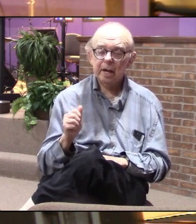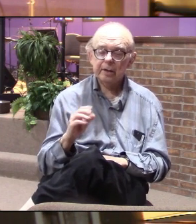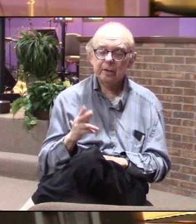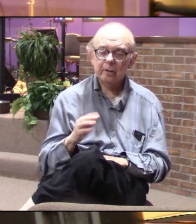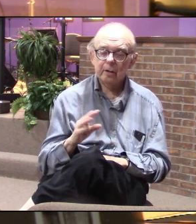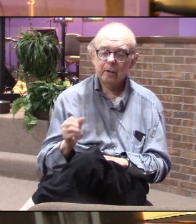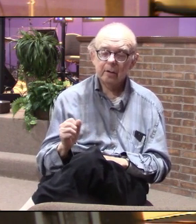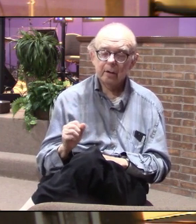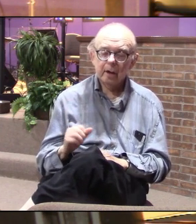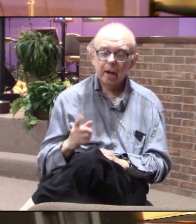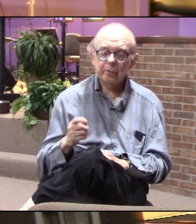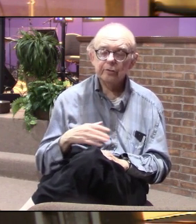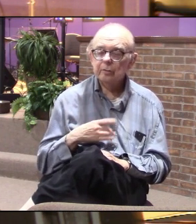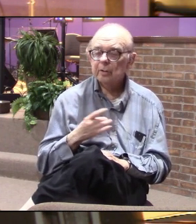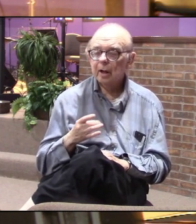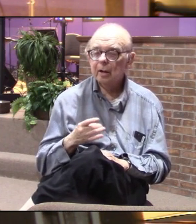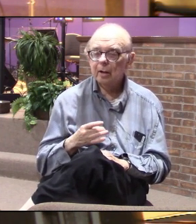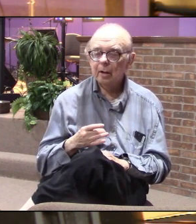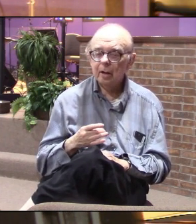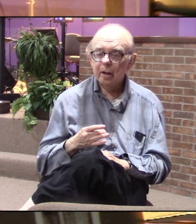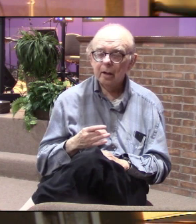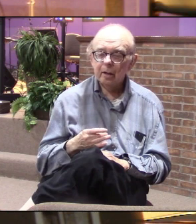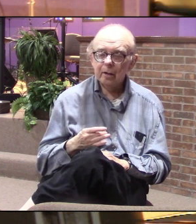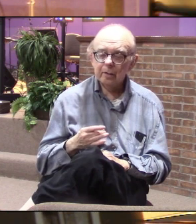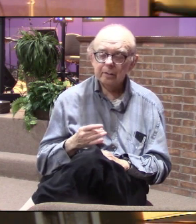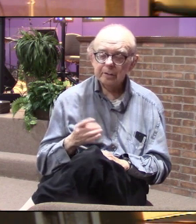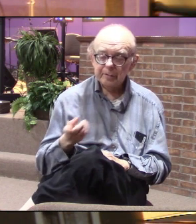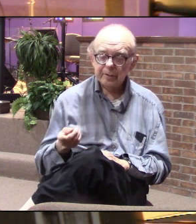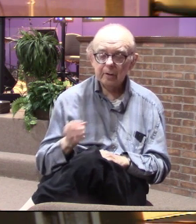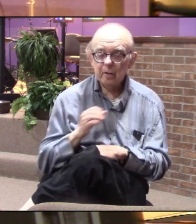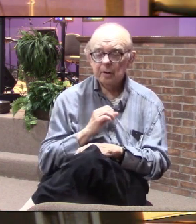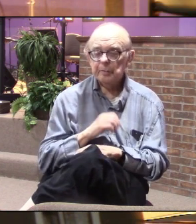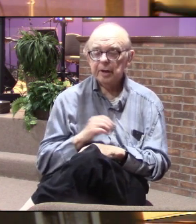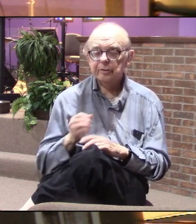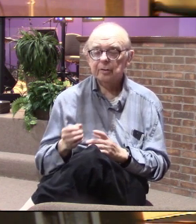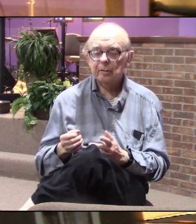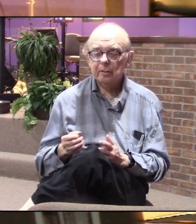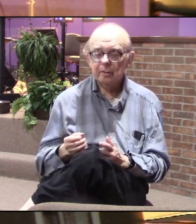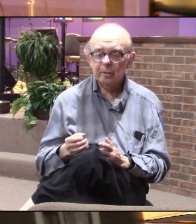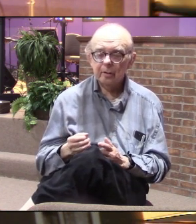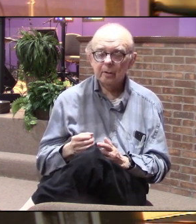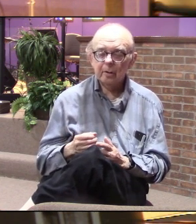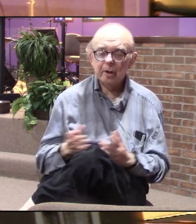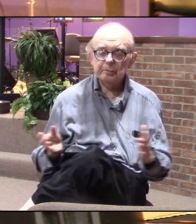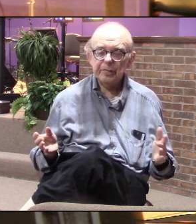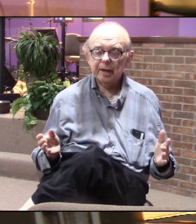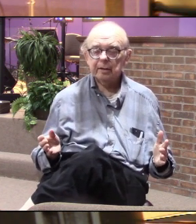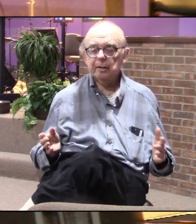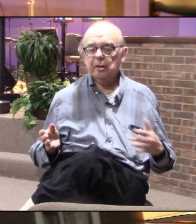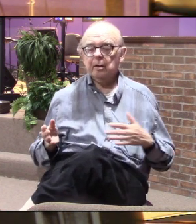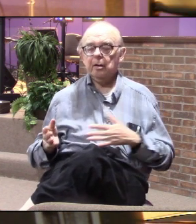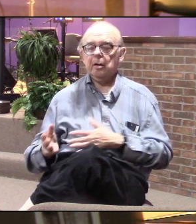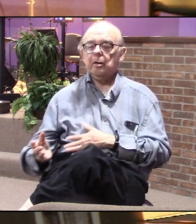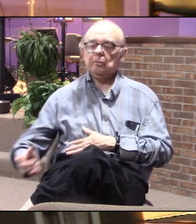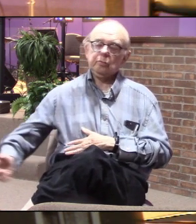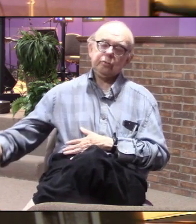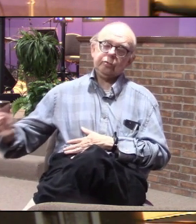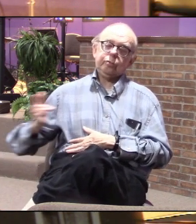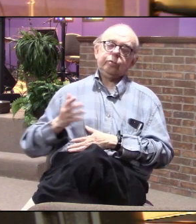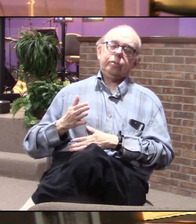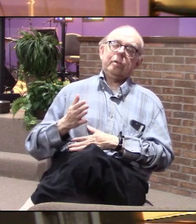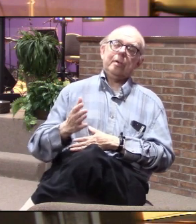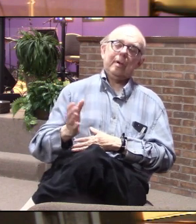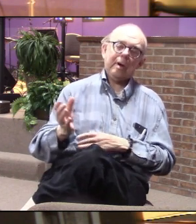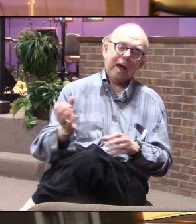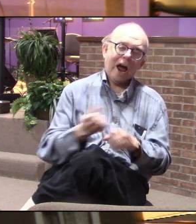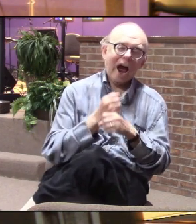How would you like to be on one of those beaches and the big old fish comes up and